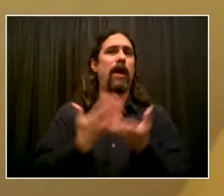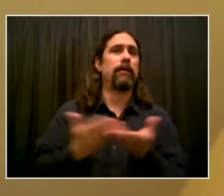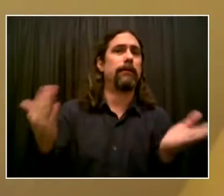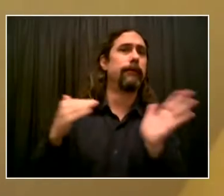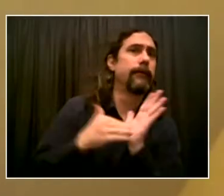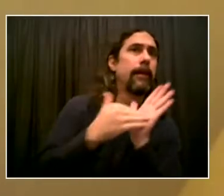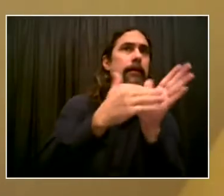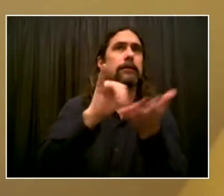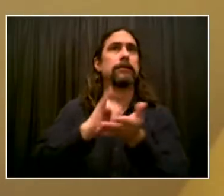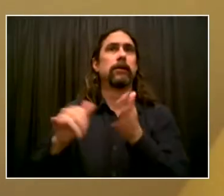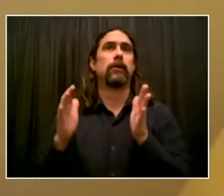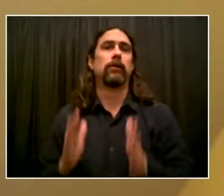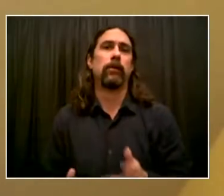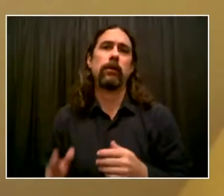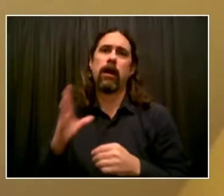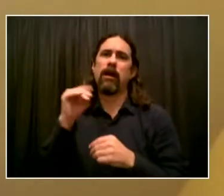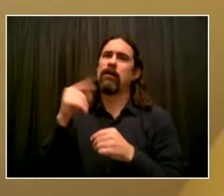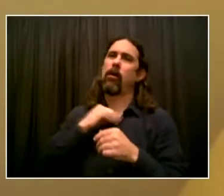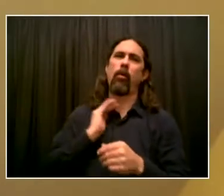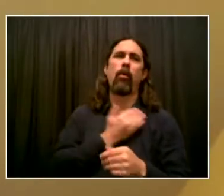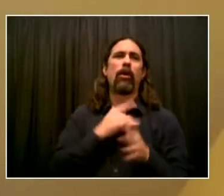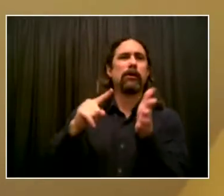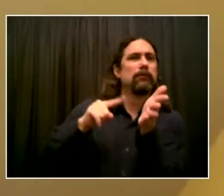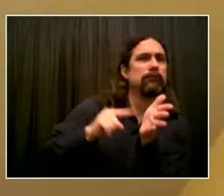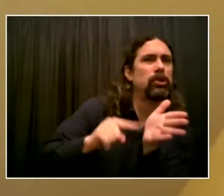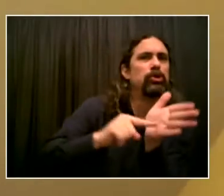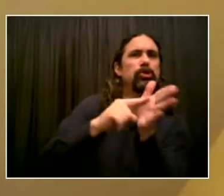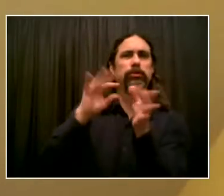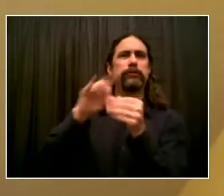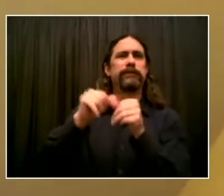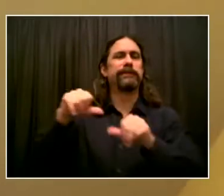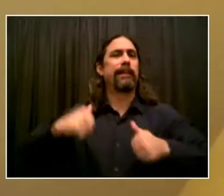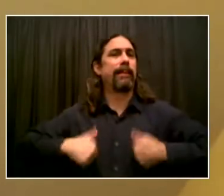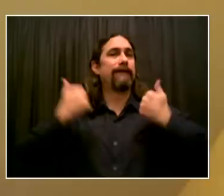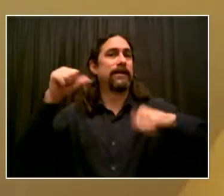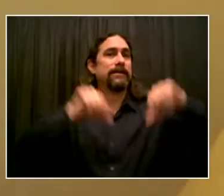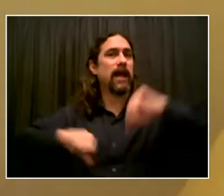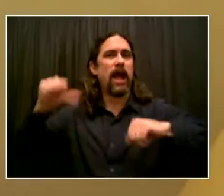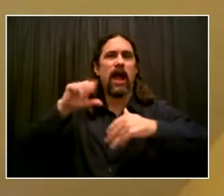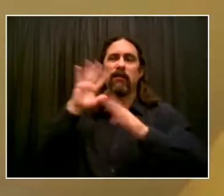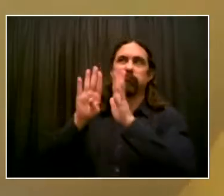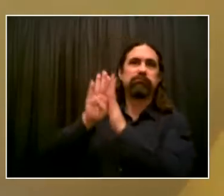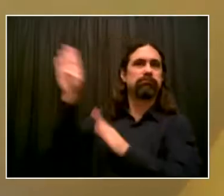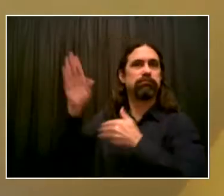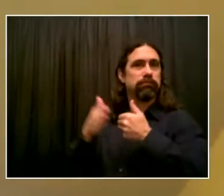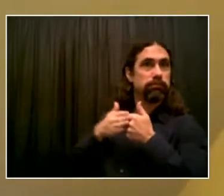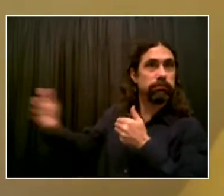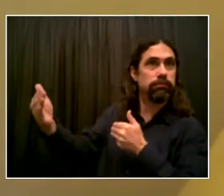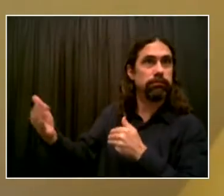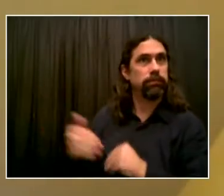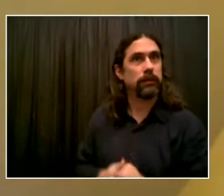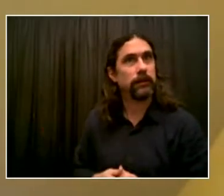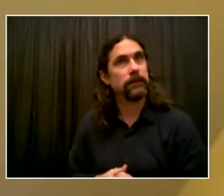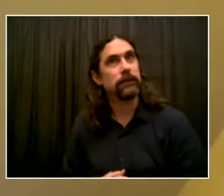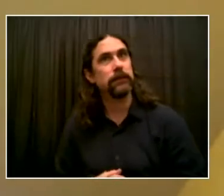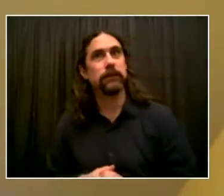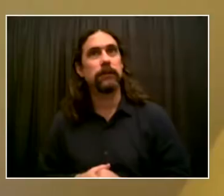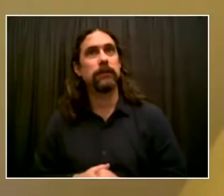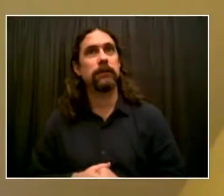was opposition, but to get an overwhelming support of 43 members to vote yes on